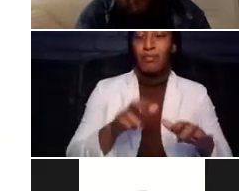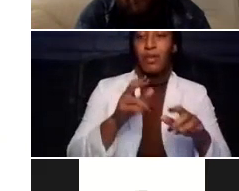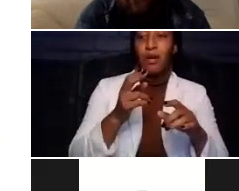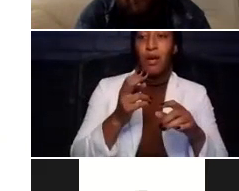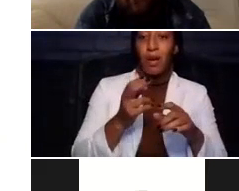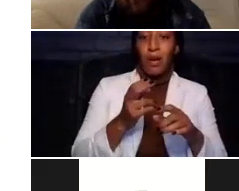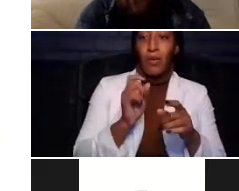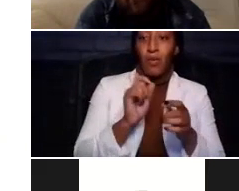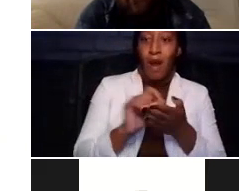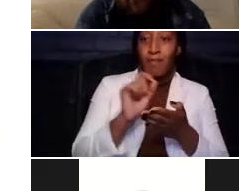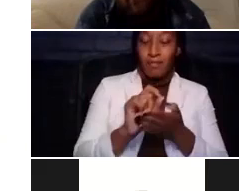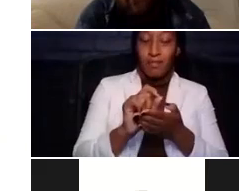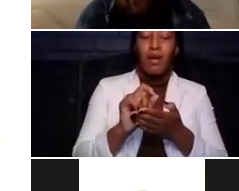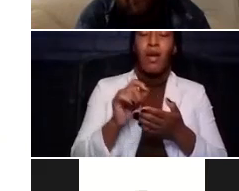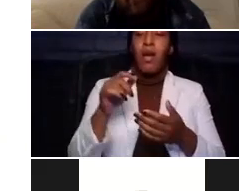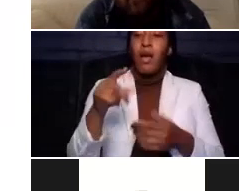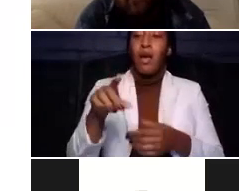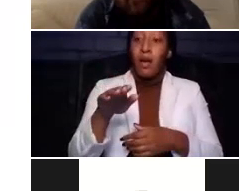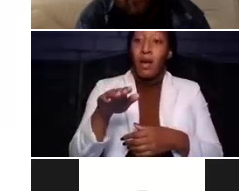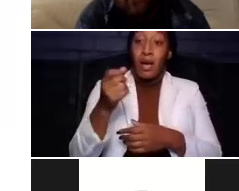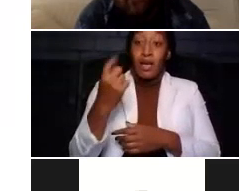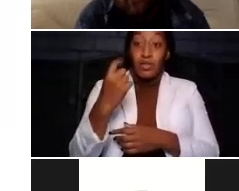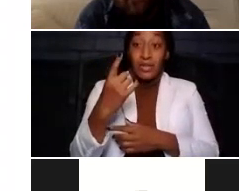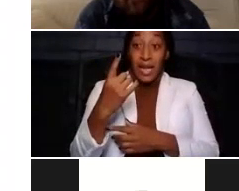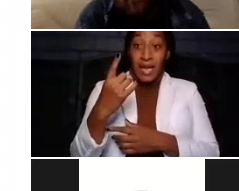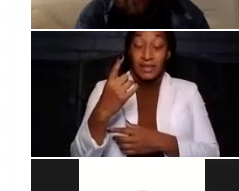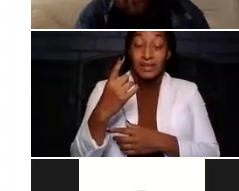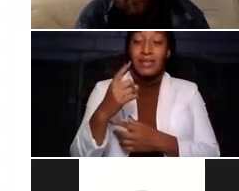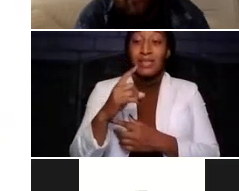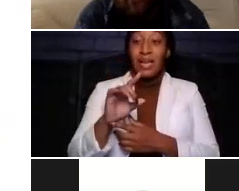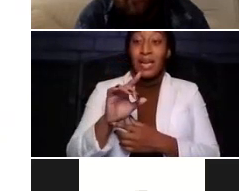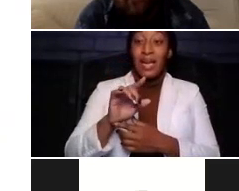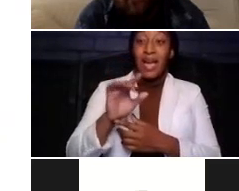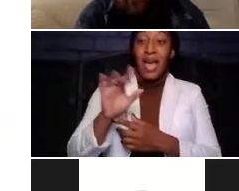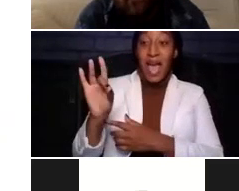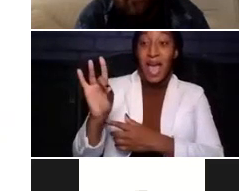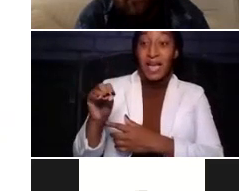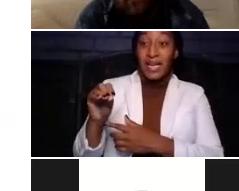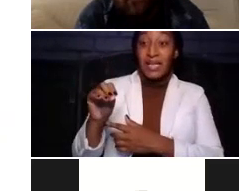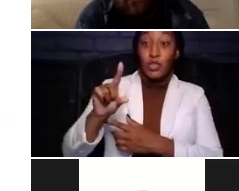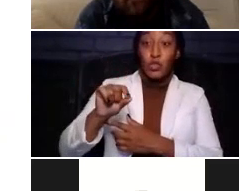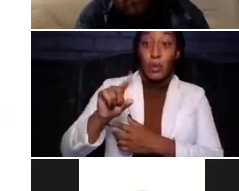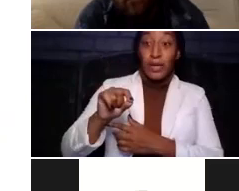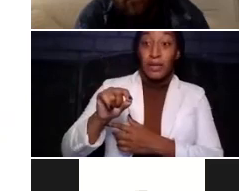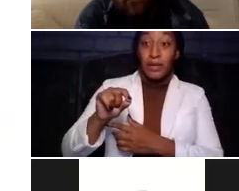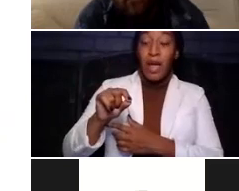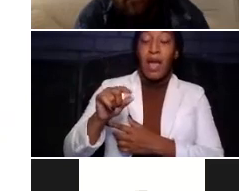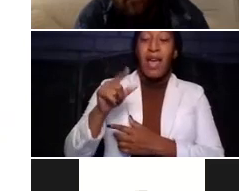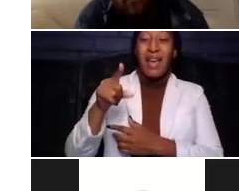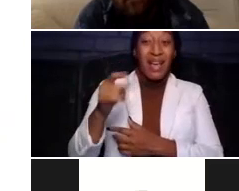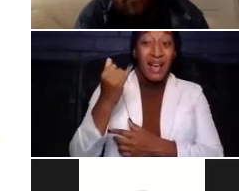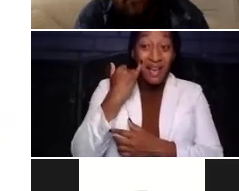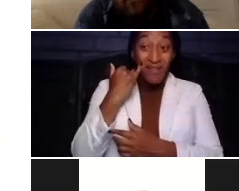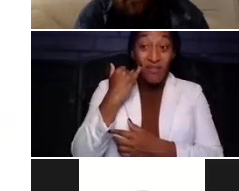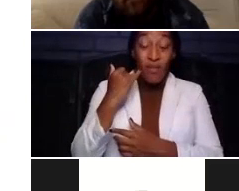80-20 rule. If more than 20% of your summary is quoted, that's too much. So you'll lose